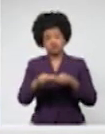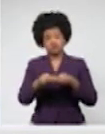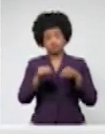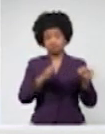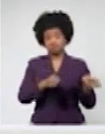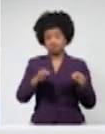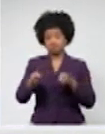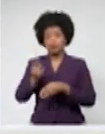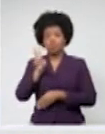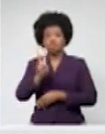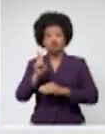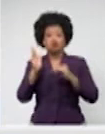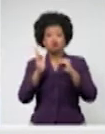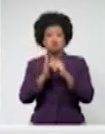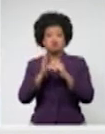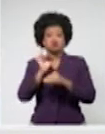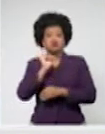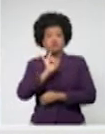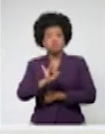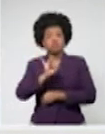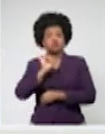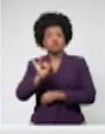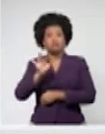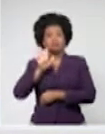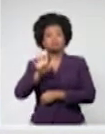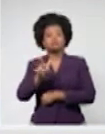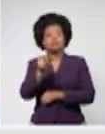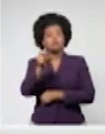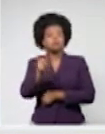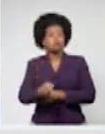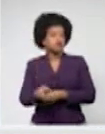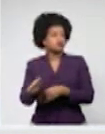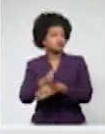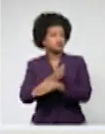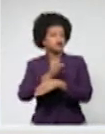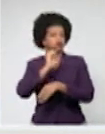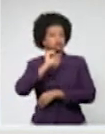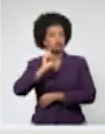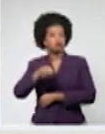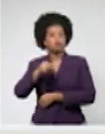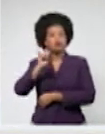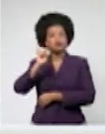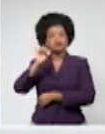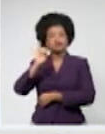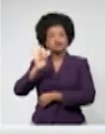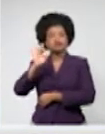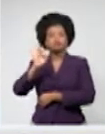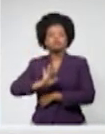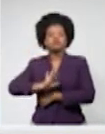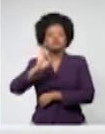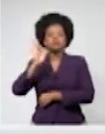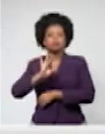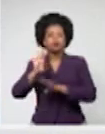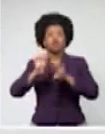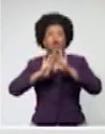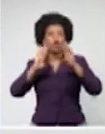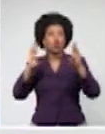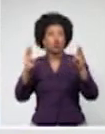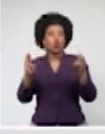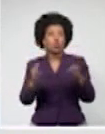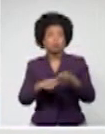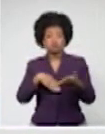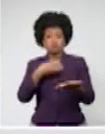2,795 people, which represents the 0.97% of all analyzed samples, have been diagnosed with